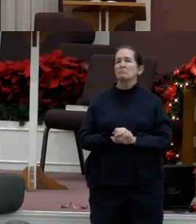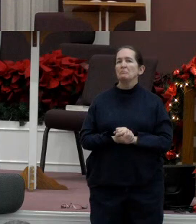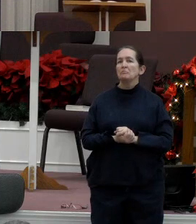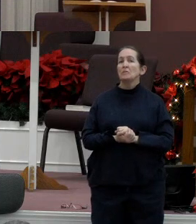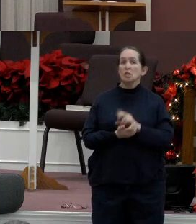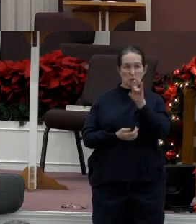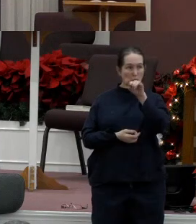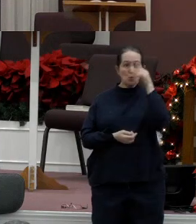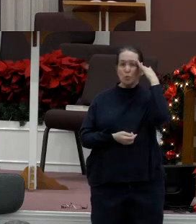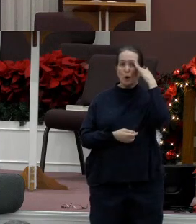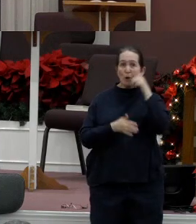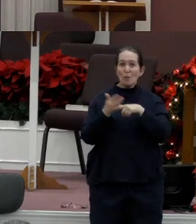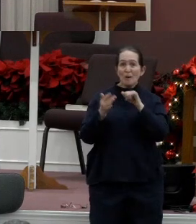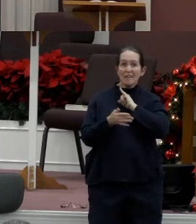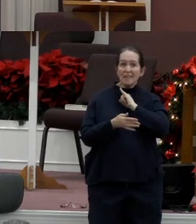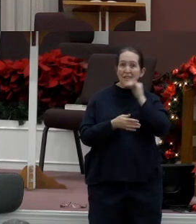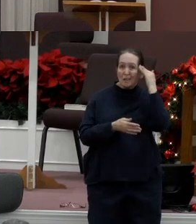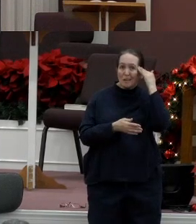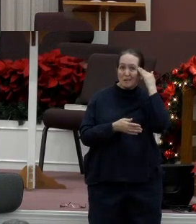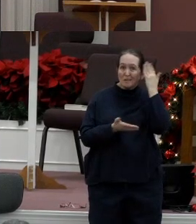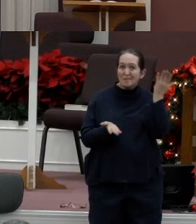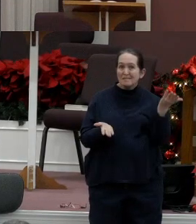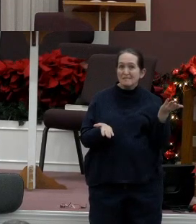Do you know what I know?